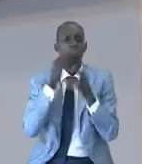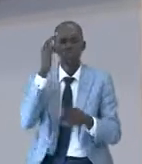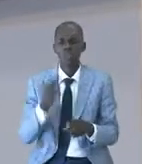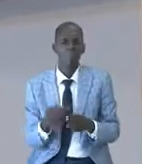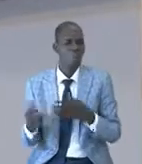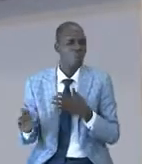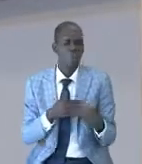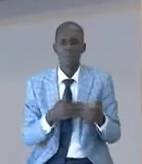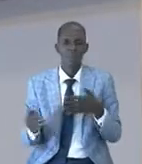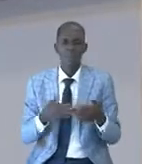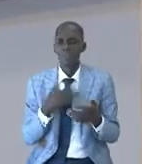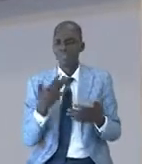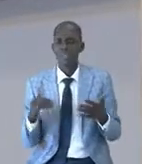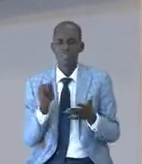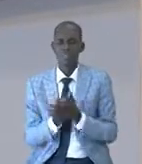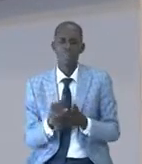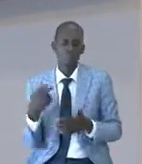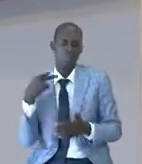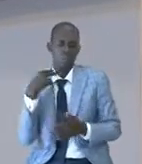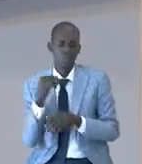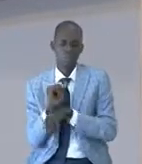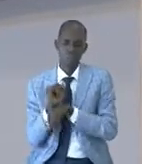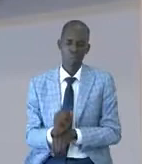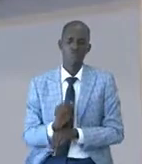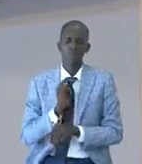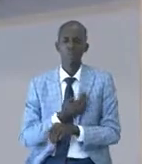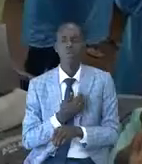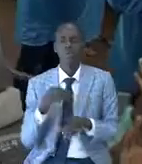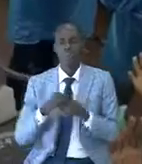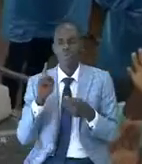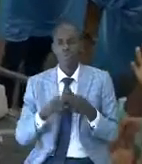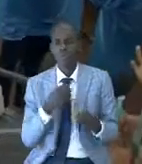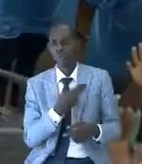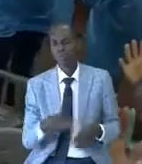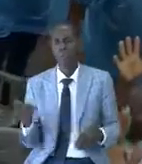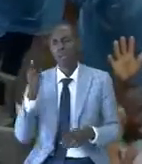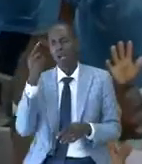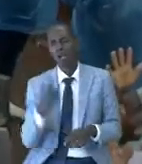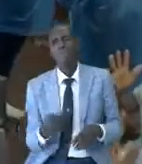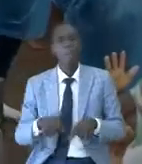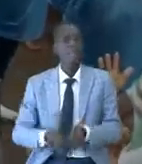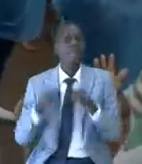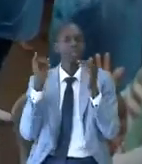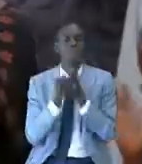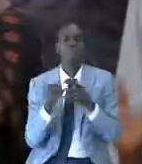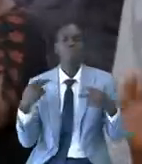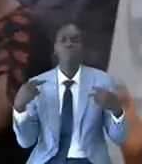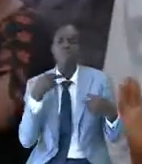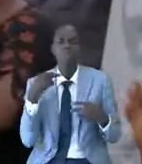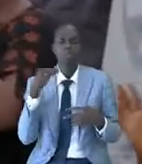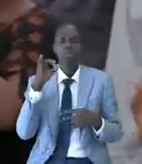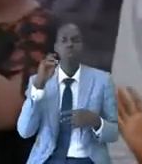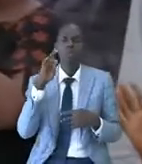Whatever ties us down to mediocrity, break the yoke in Jesus' name.